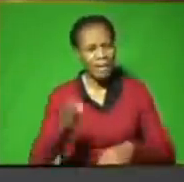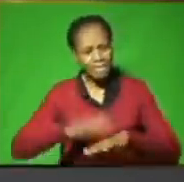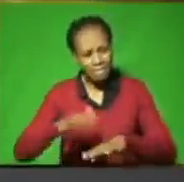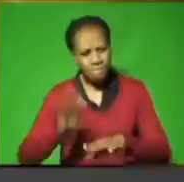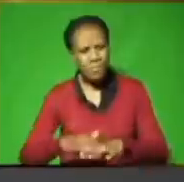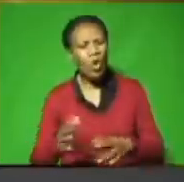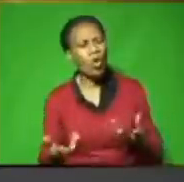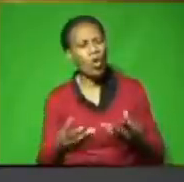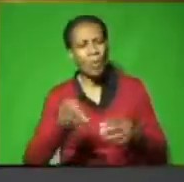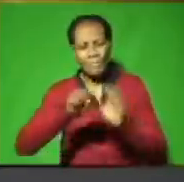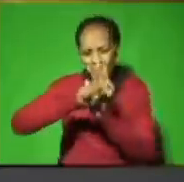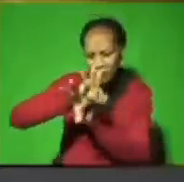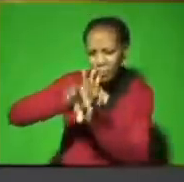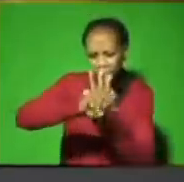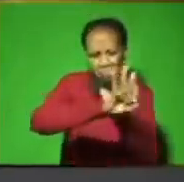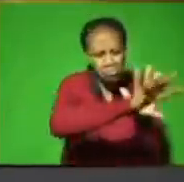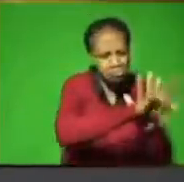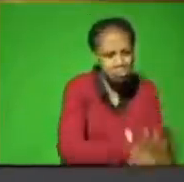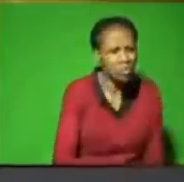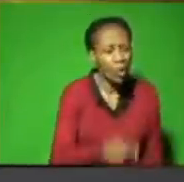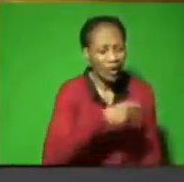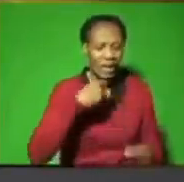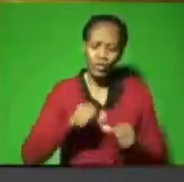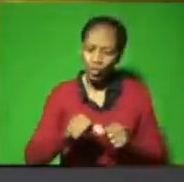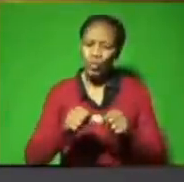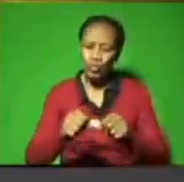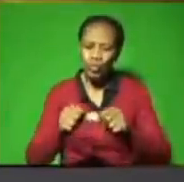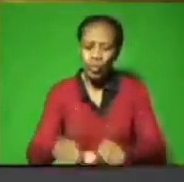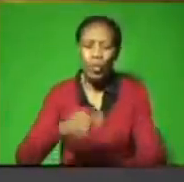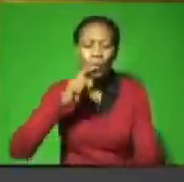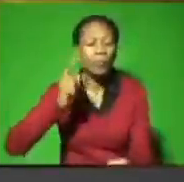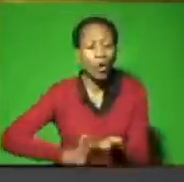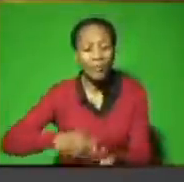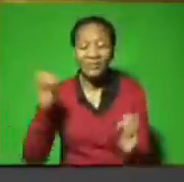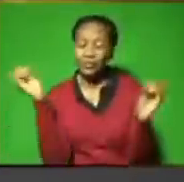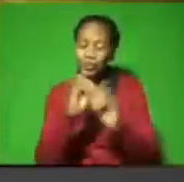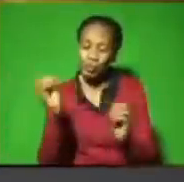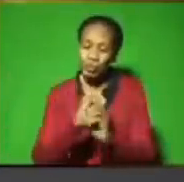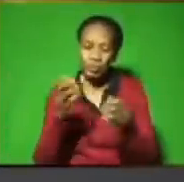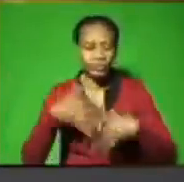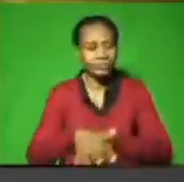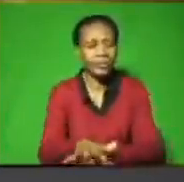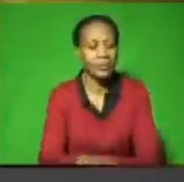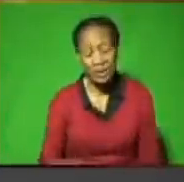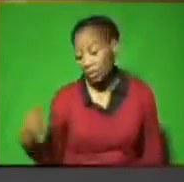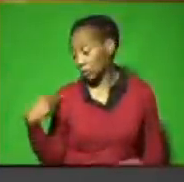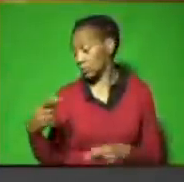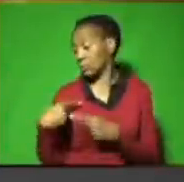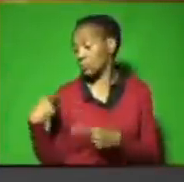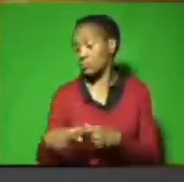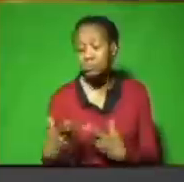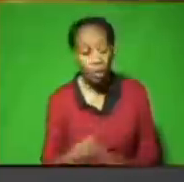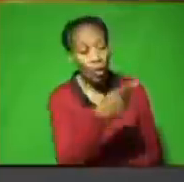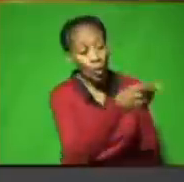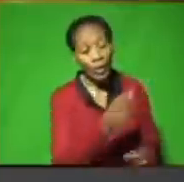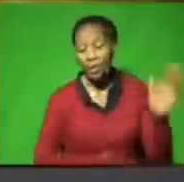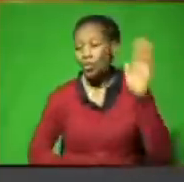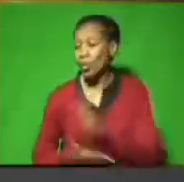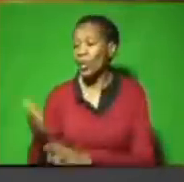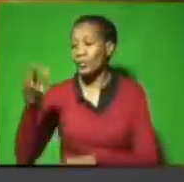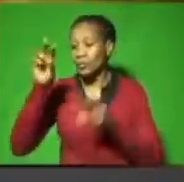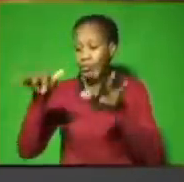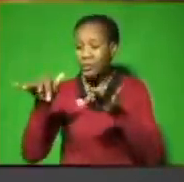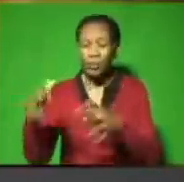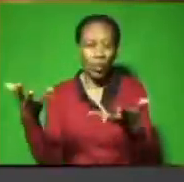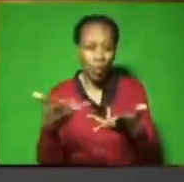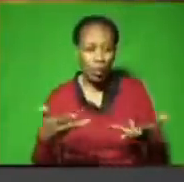mainstream media. You continue with promises that you do not follow up on. Just recently, you went to the people